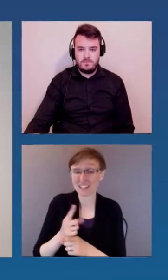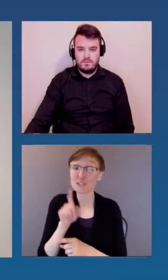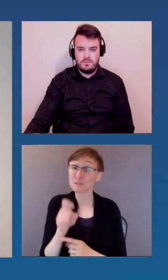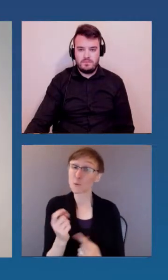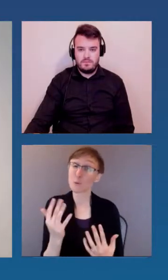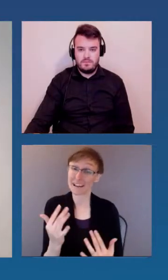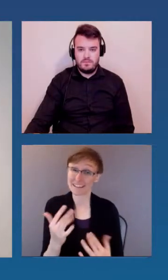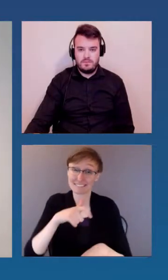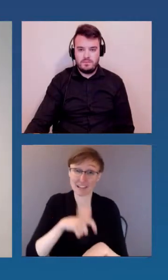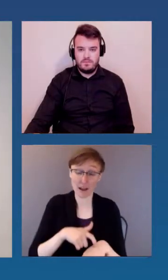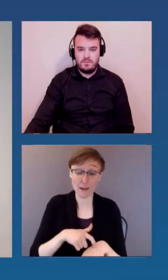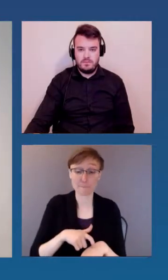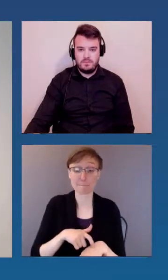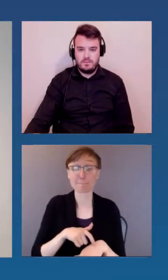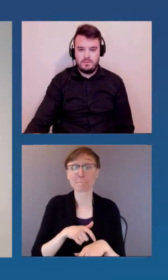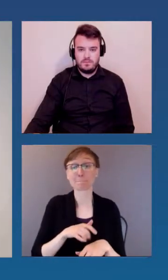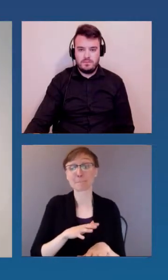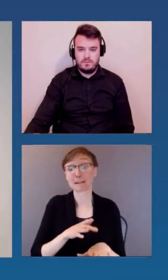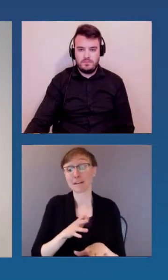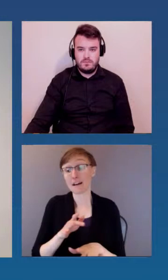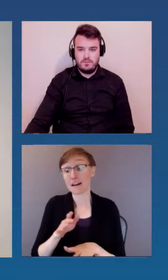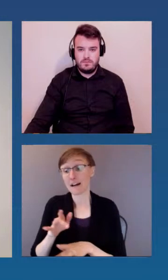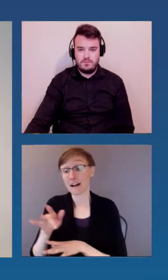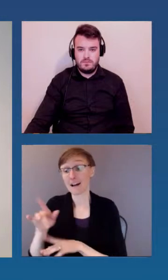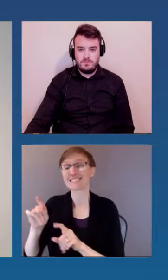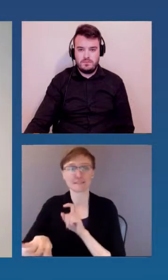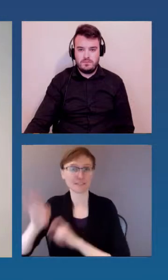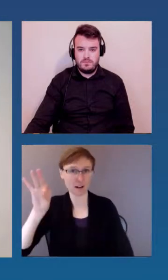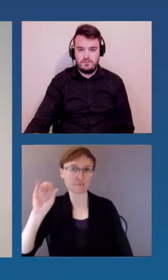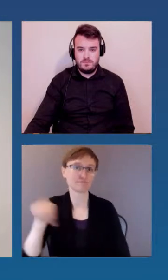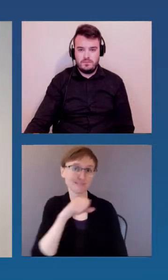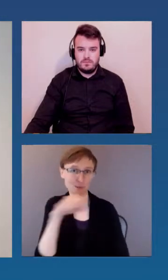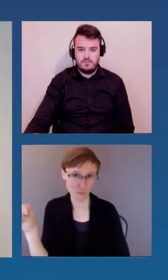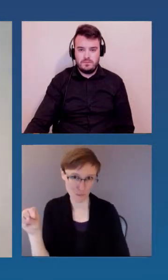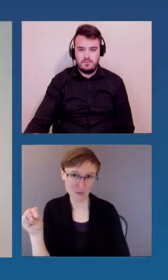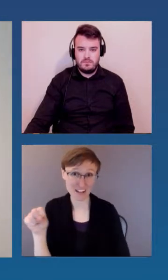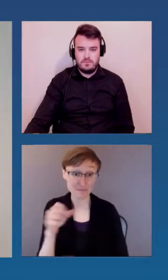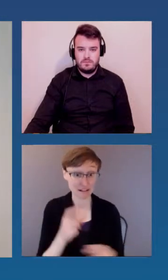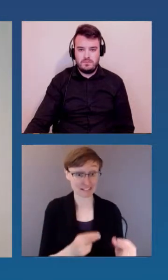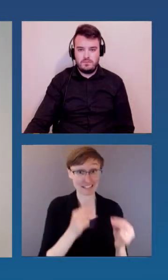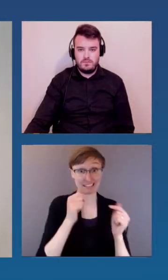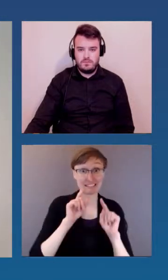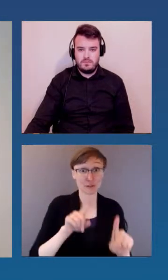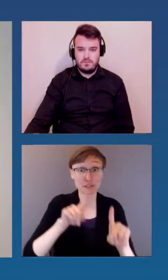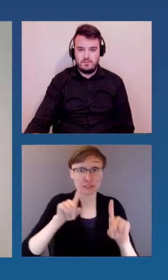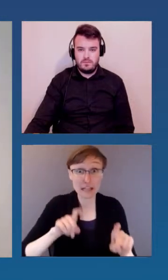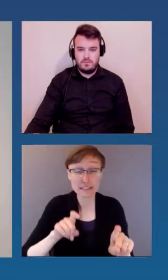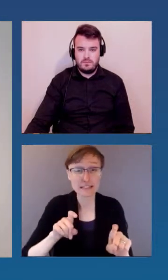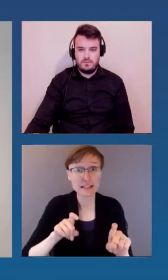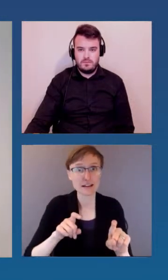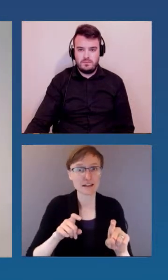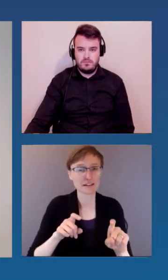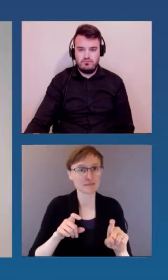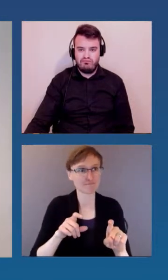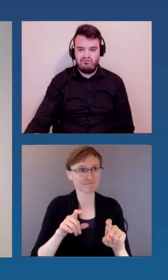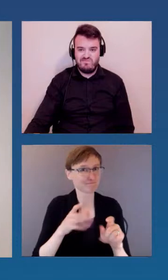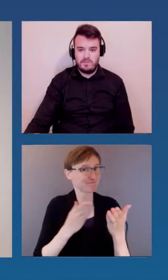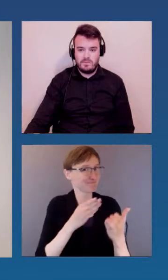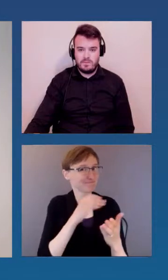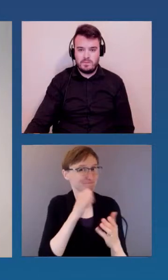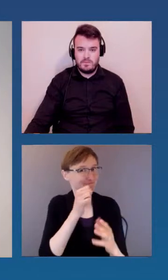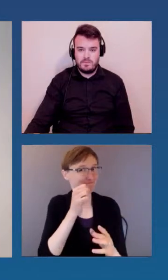our priority right away, to let those folks know if their child's been a close contact, that the child needs to stay home. And then there's